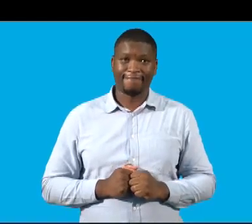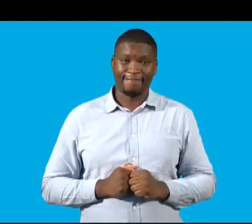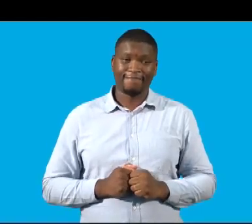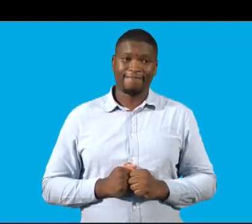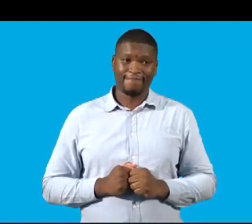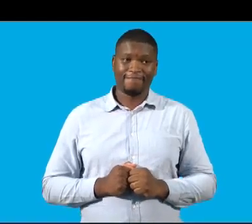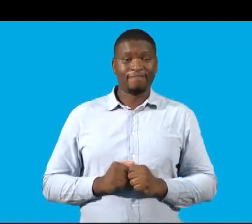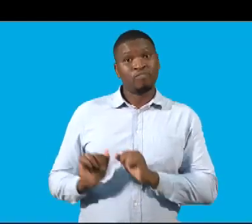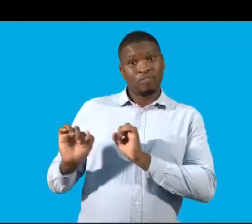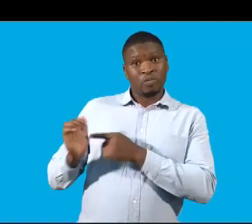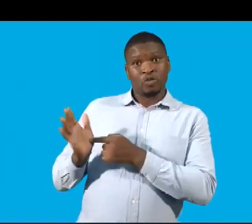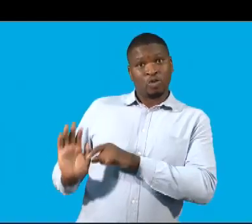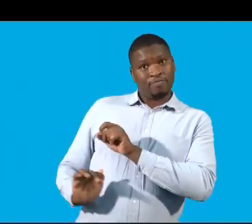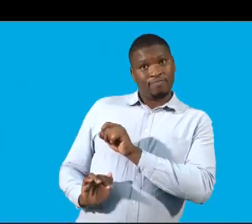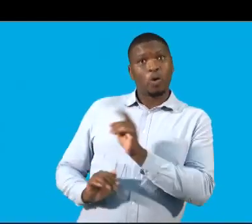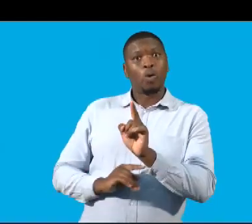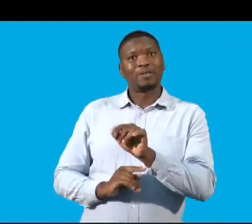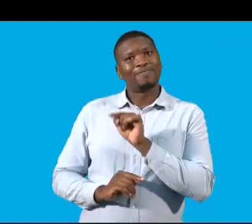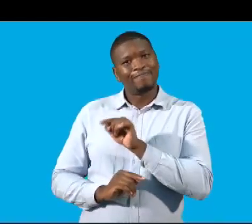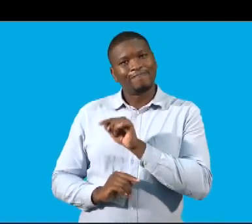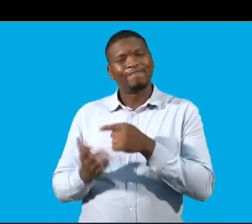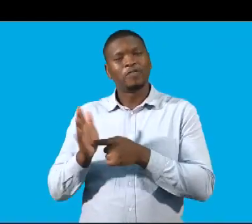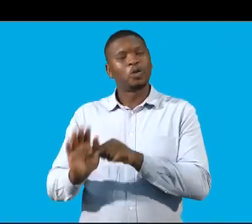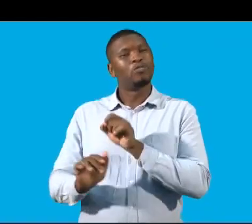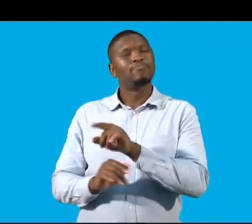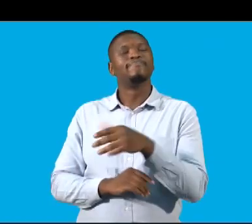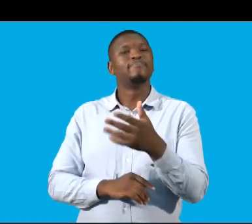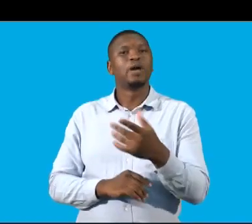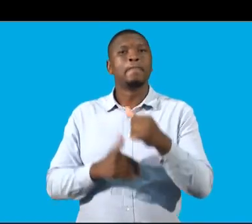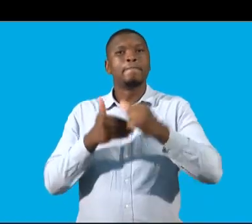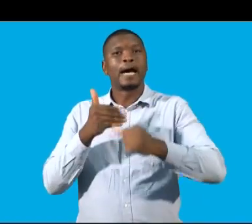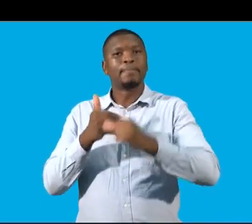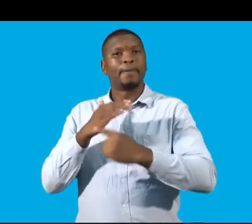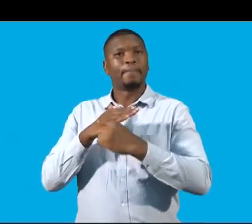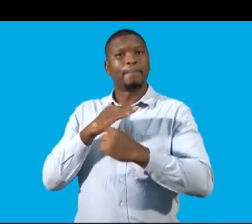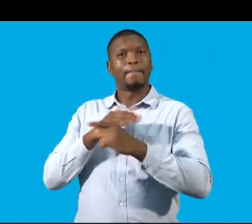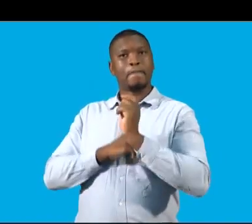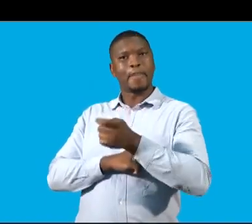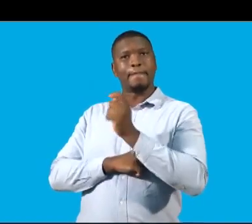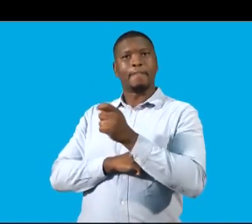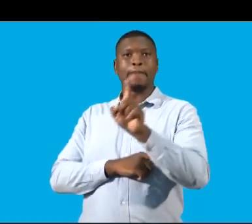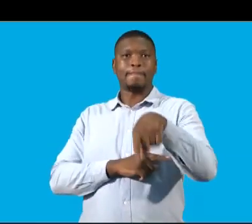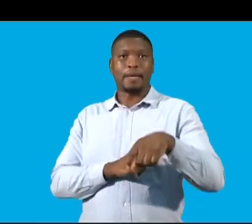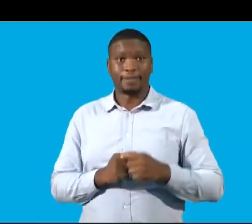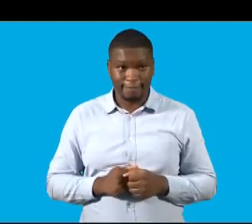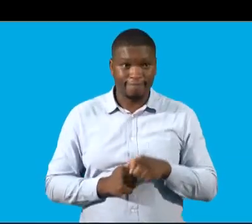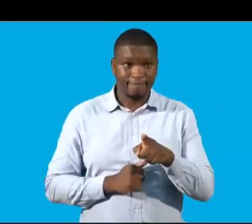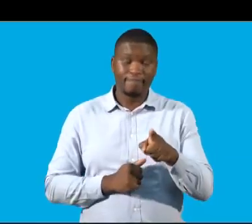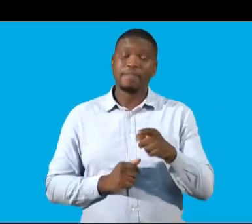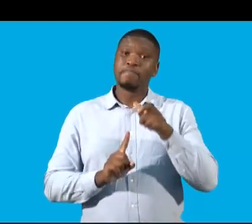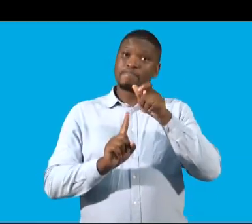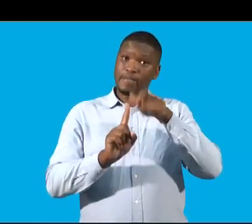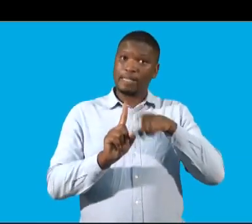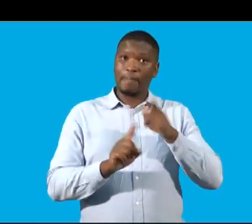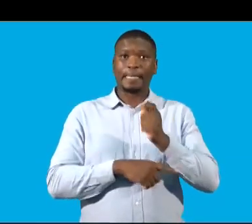4,706,010 cents. And of course, that is going to be that the monthly payments that this